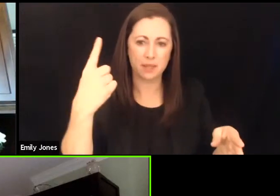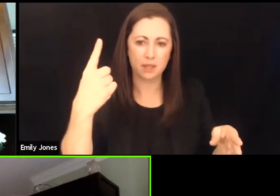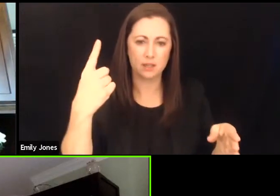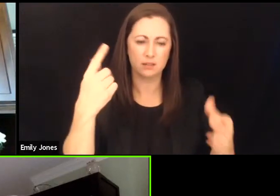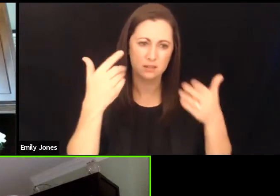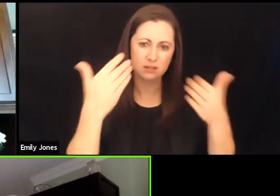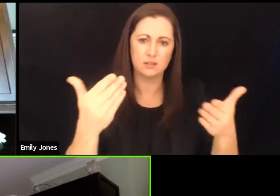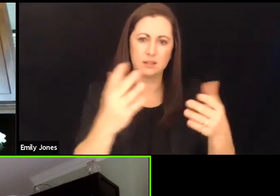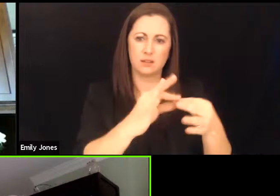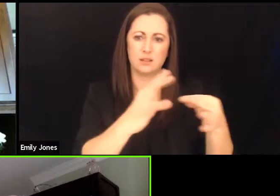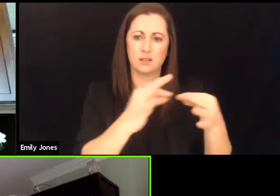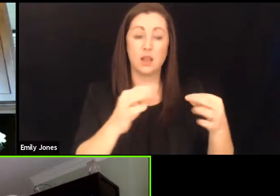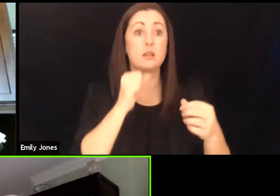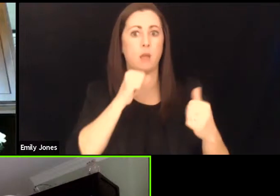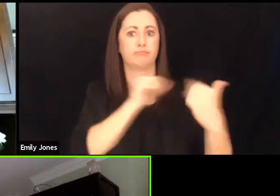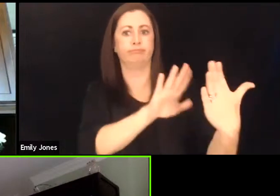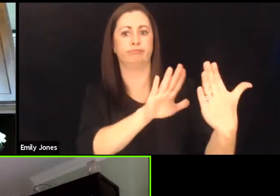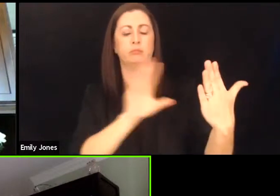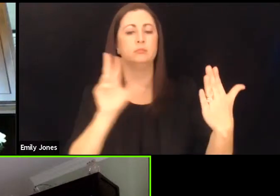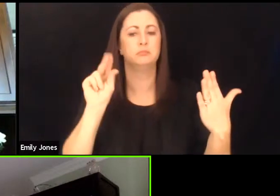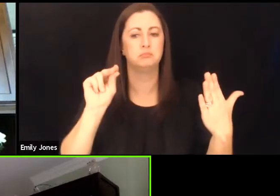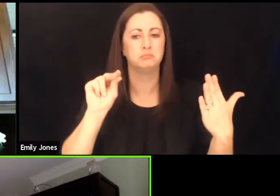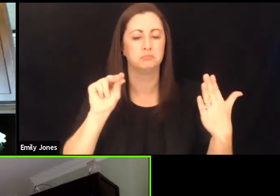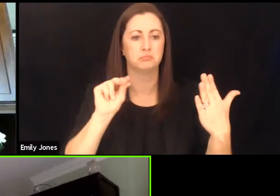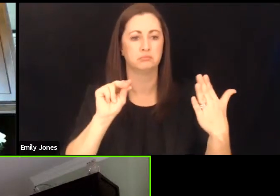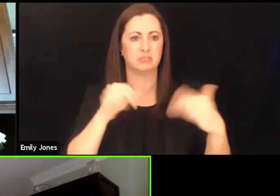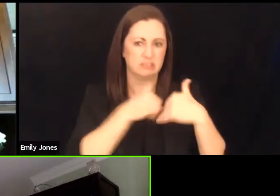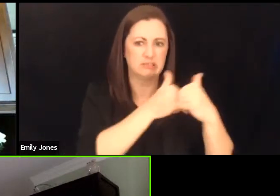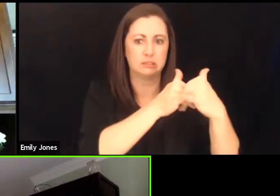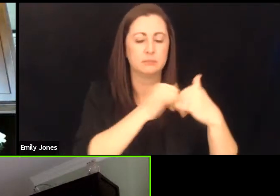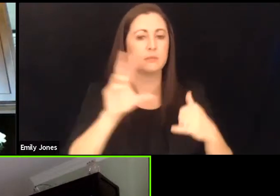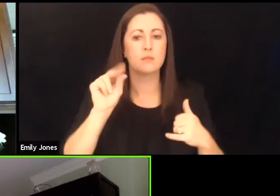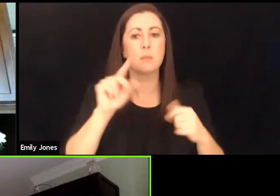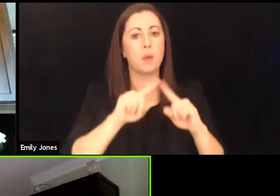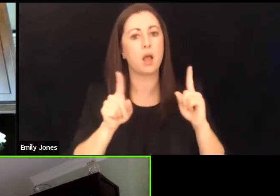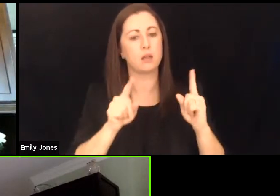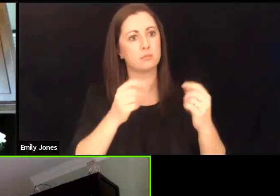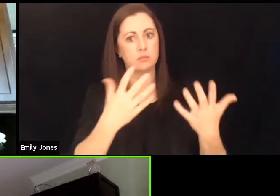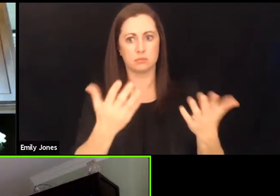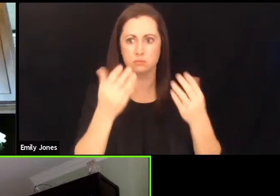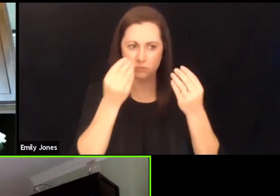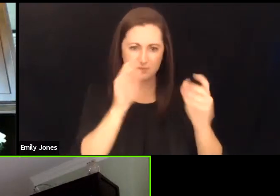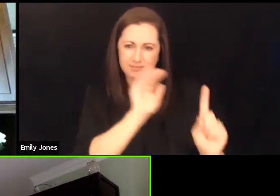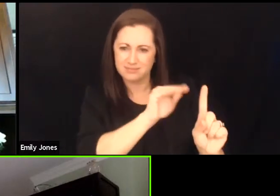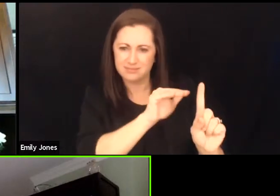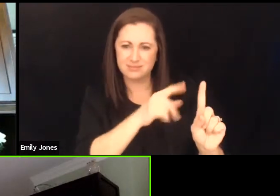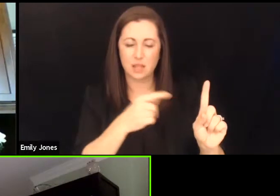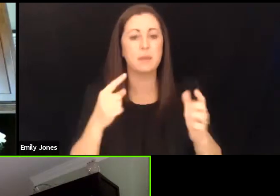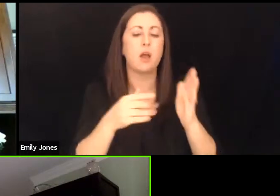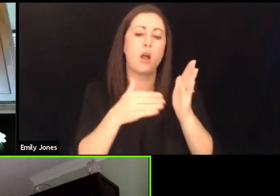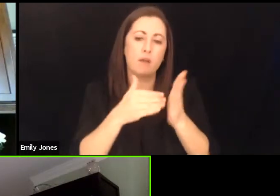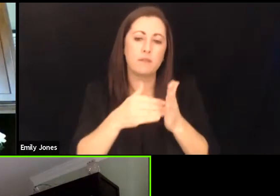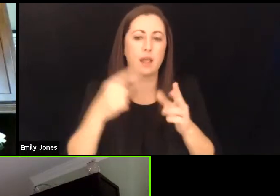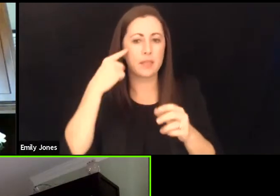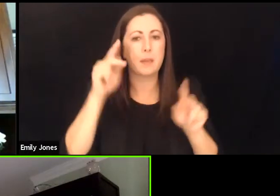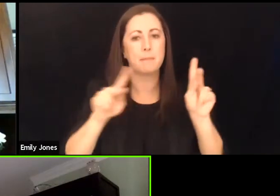doesn't have to be confrontational, but I think a lot of times people say things without thinking.